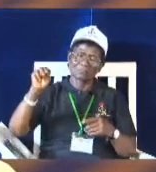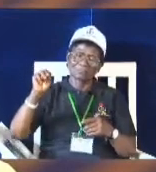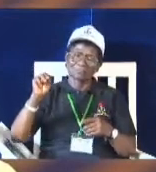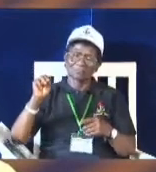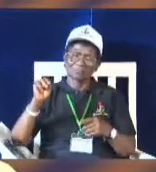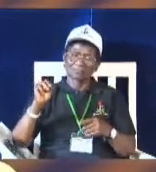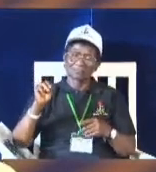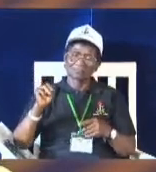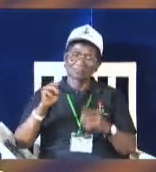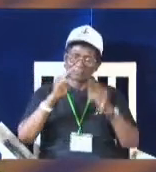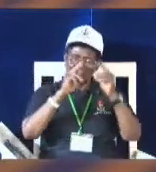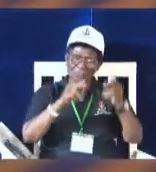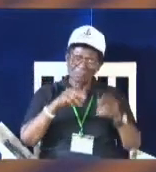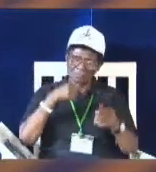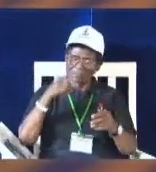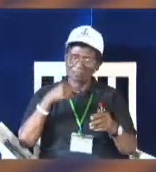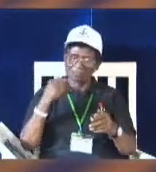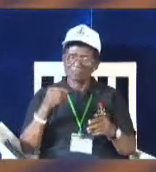And Kabiesi said,